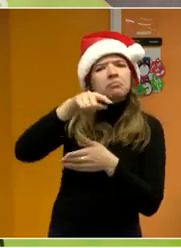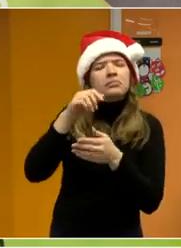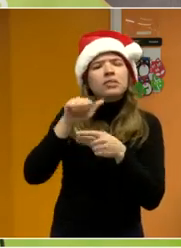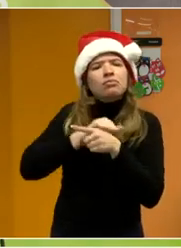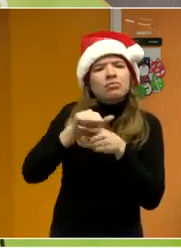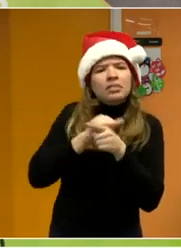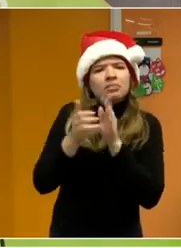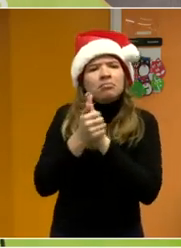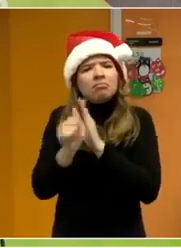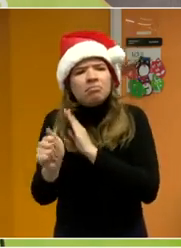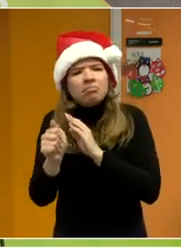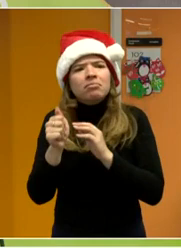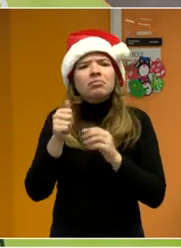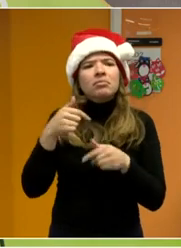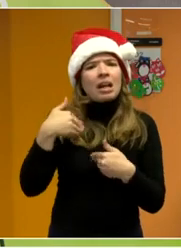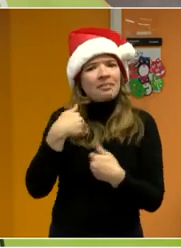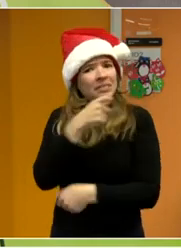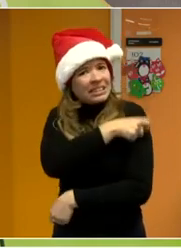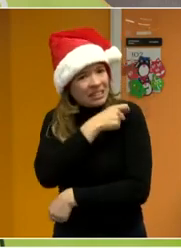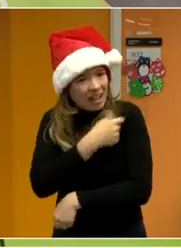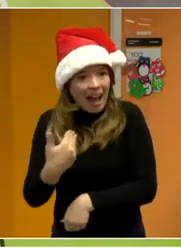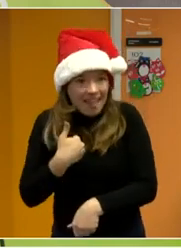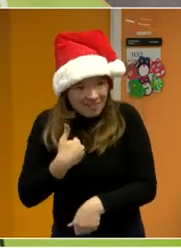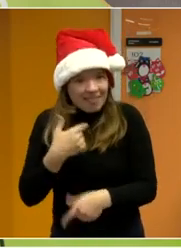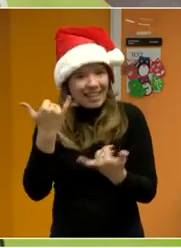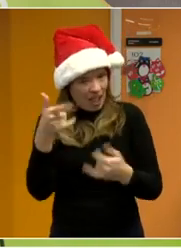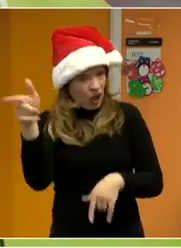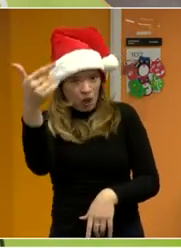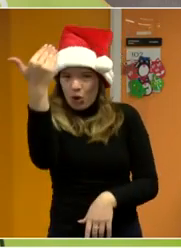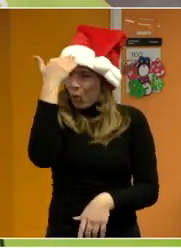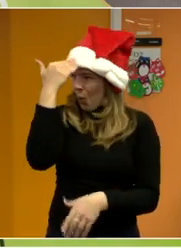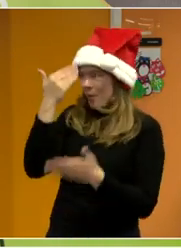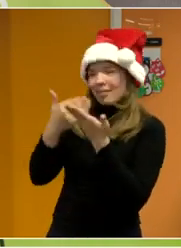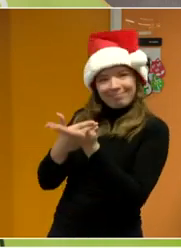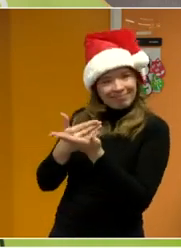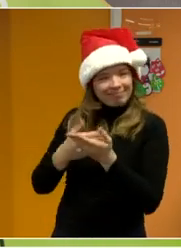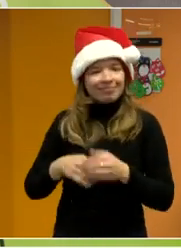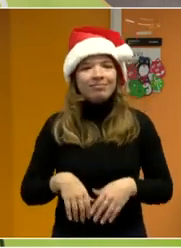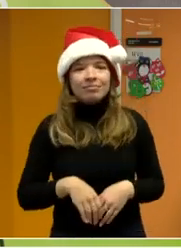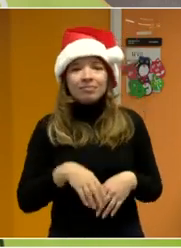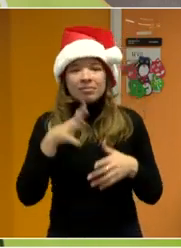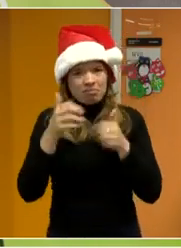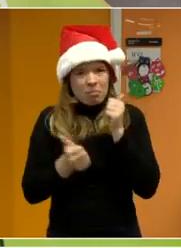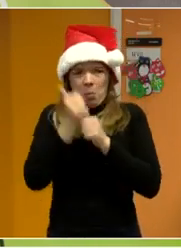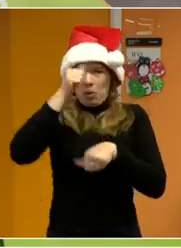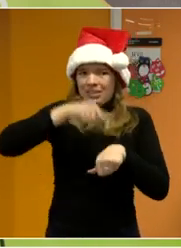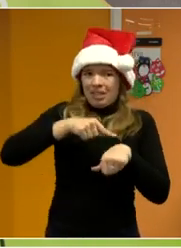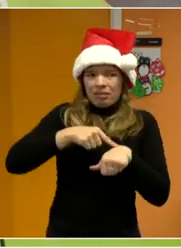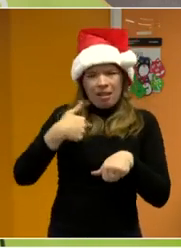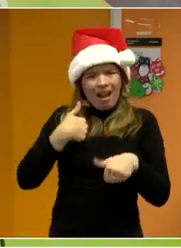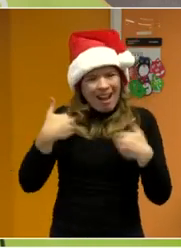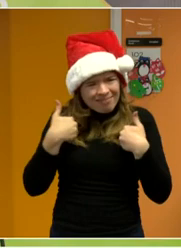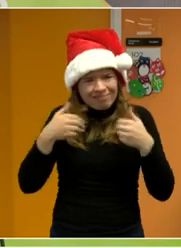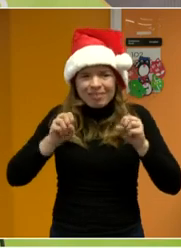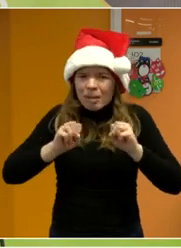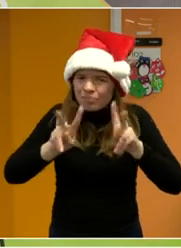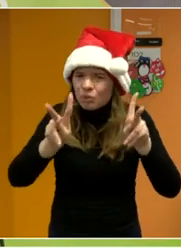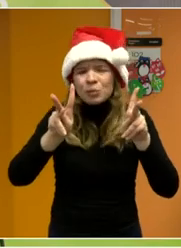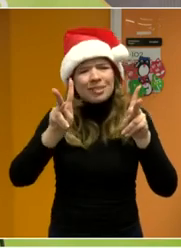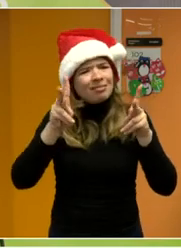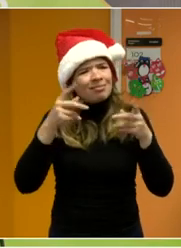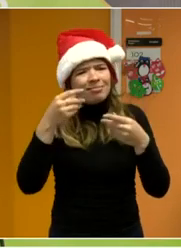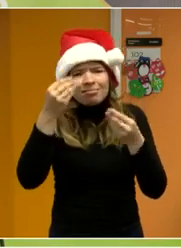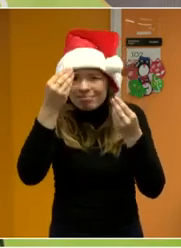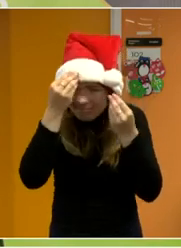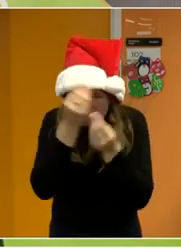tattoo artistry. But I like to every time I get a chance, I tell people that there is a lot of opportunity. I